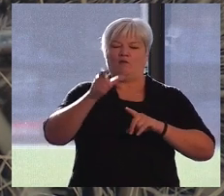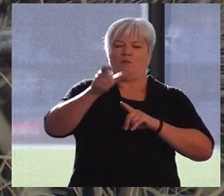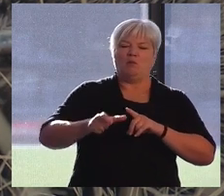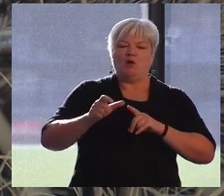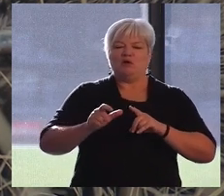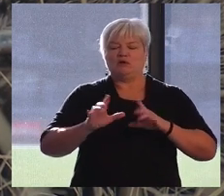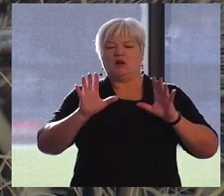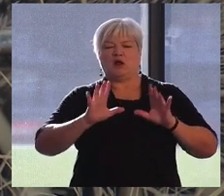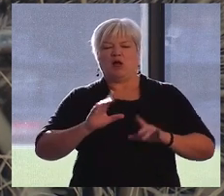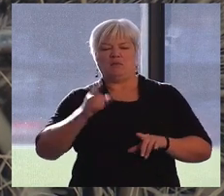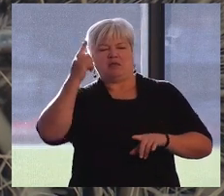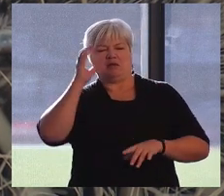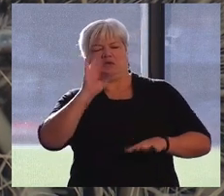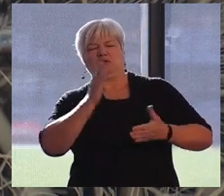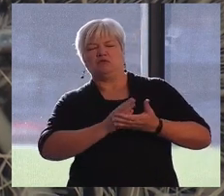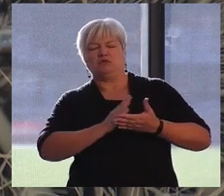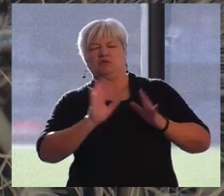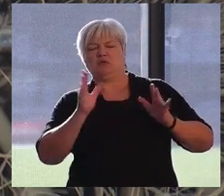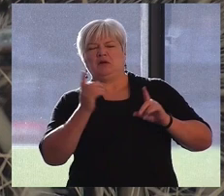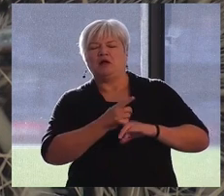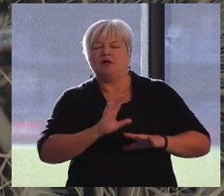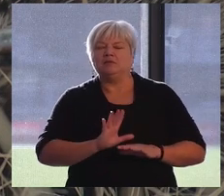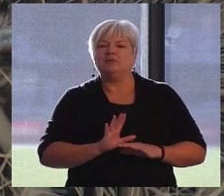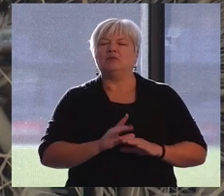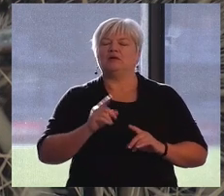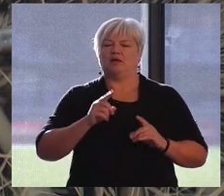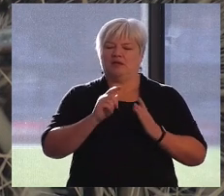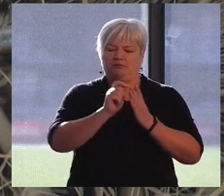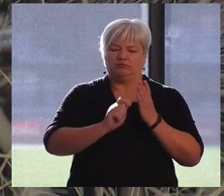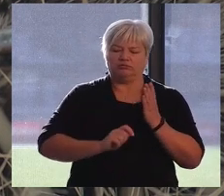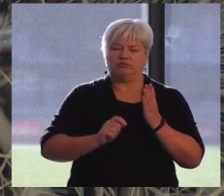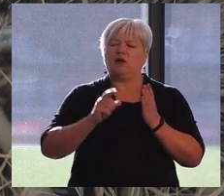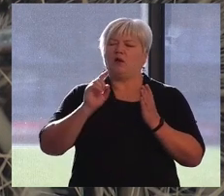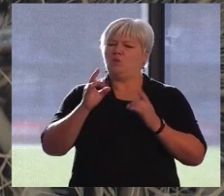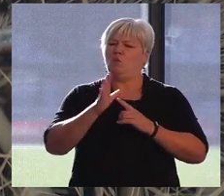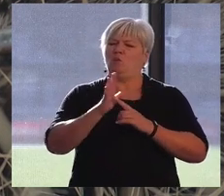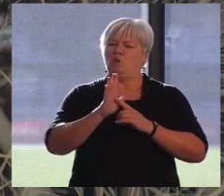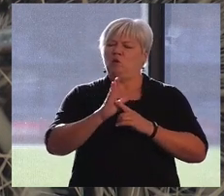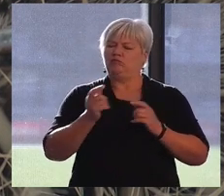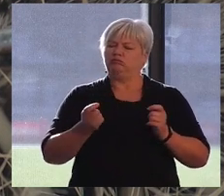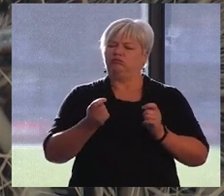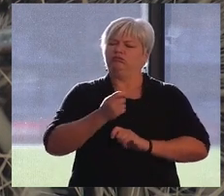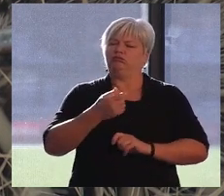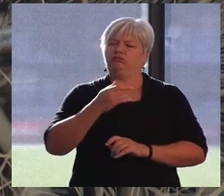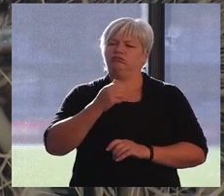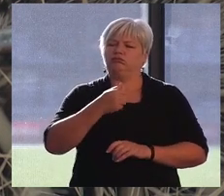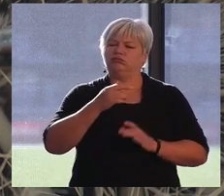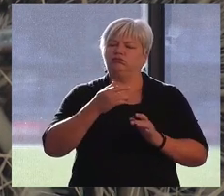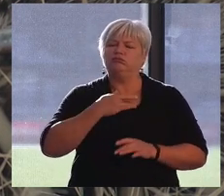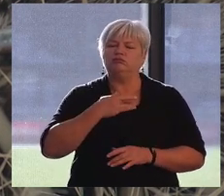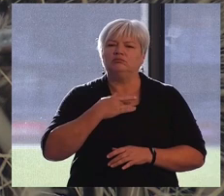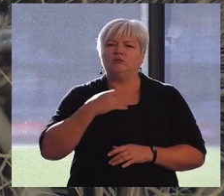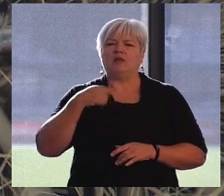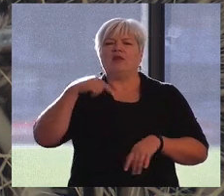because it was the first time that I'd really, you know, we spoke about echo chambers earlier. It was the first time I'd really deeply gotten out of my